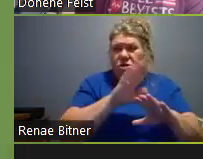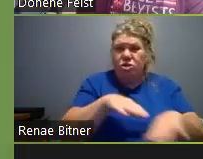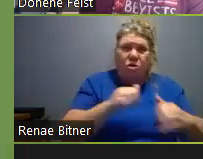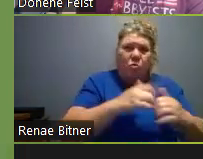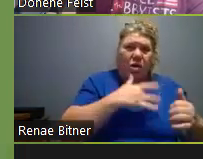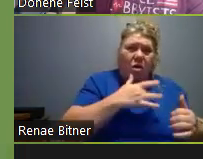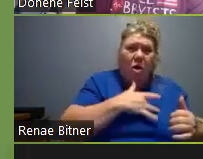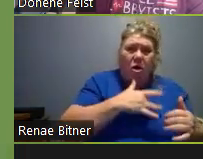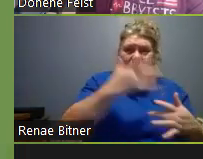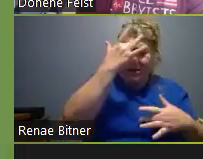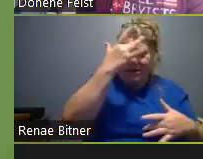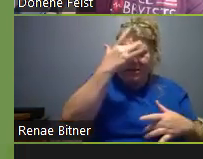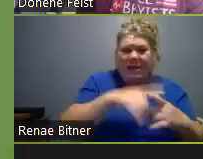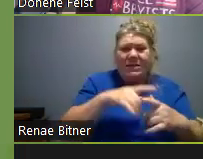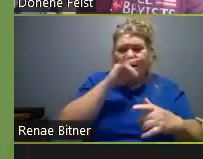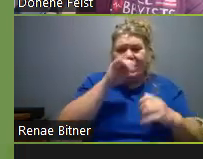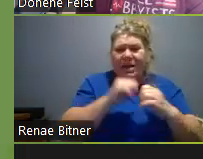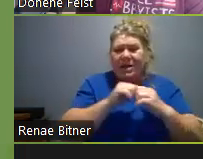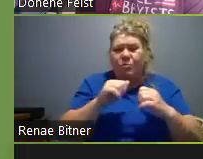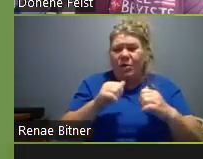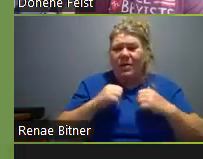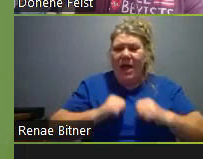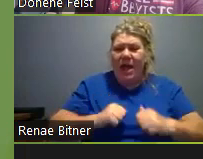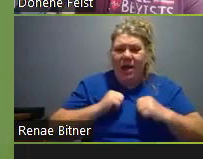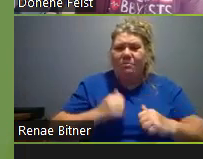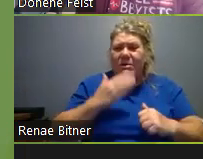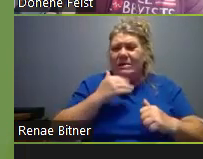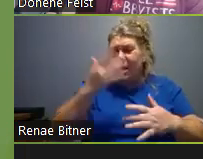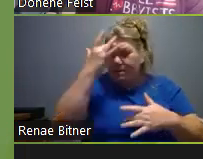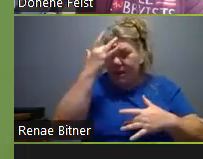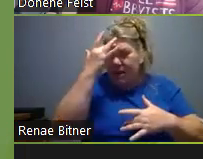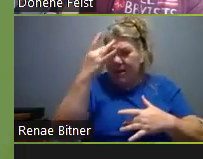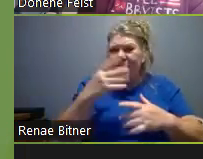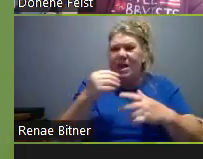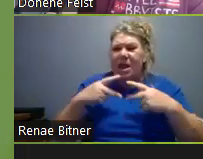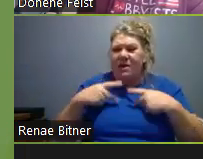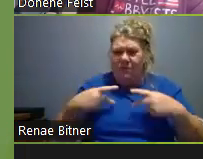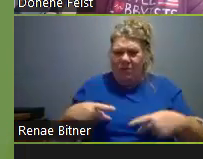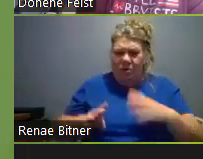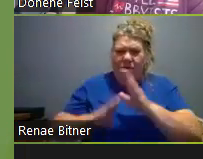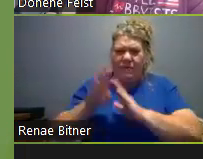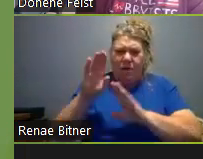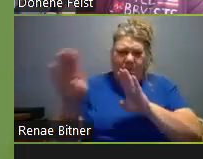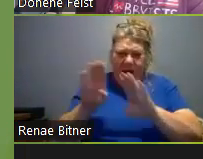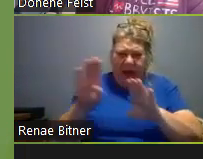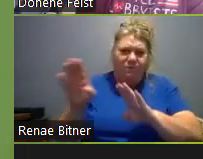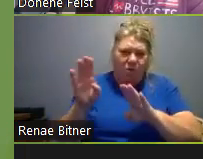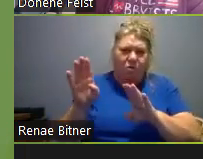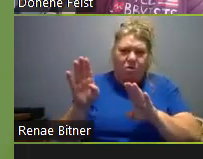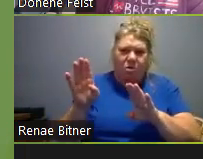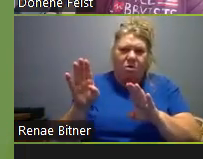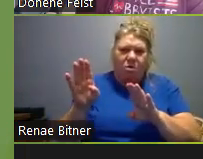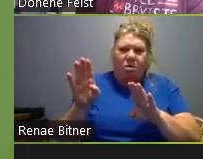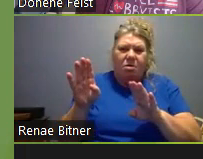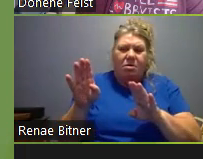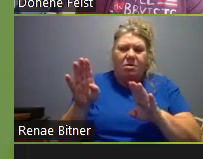kidney disorders, asthma, diabetes, and then the physical, developmental, and behavioral conditions.